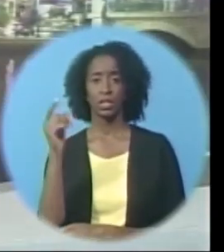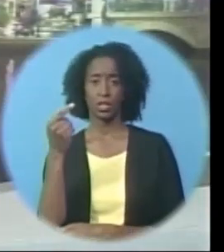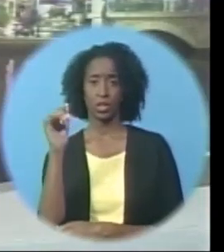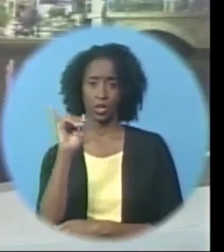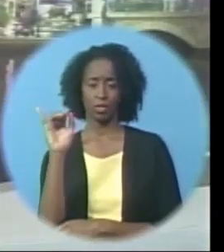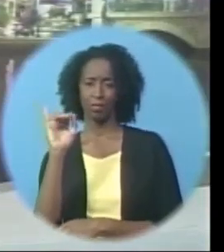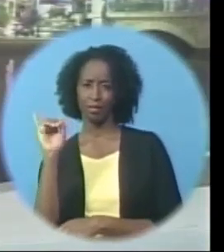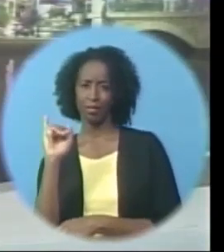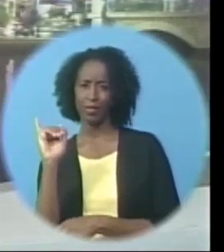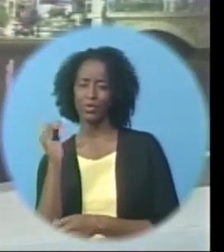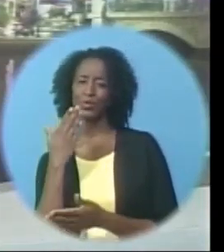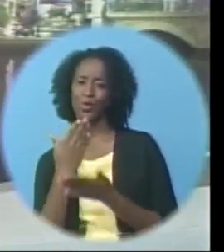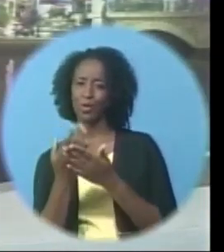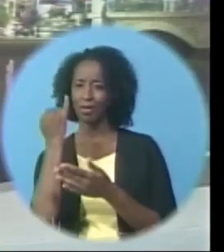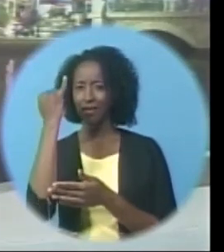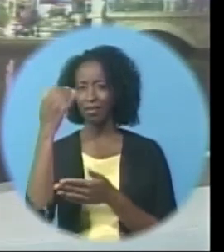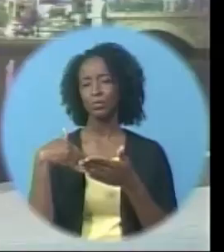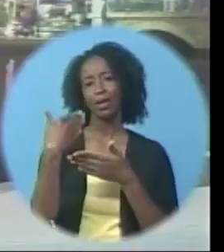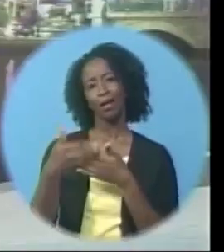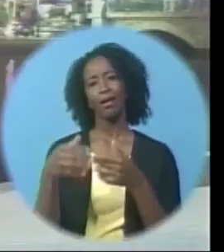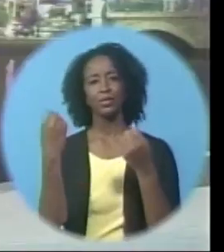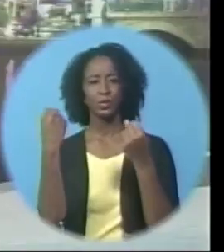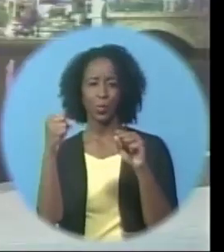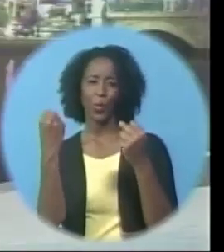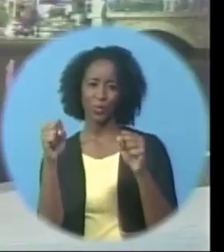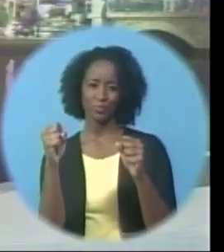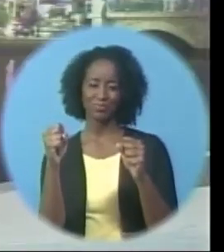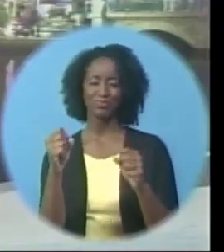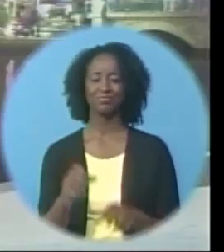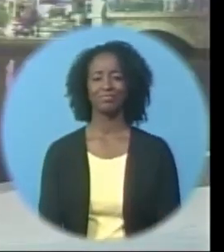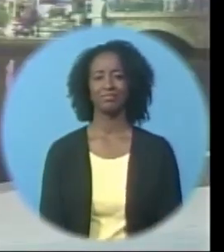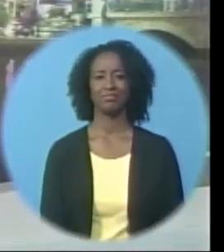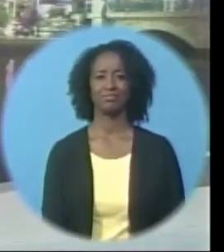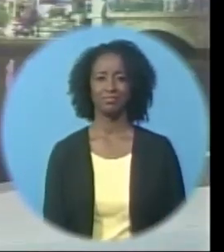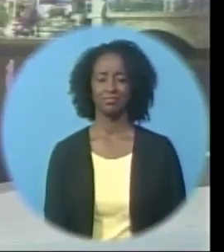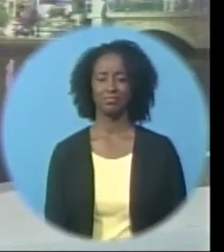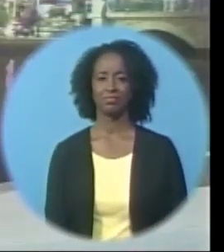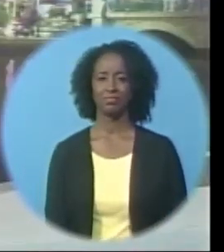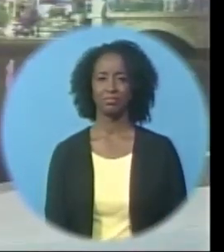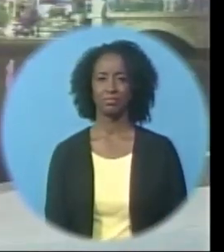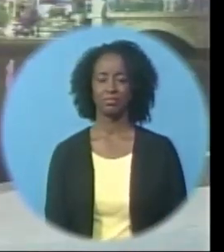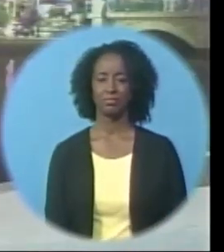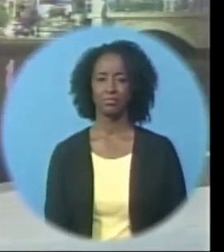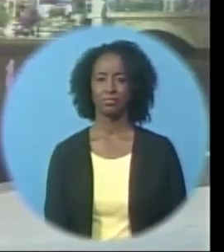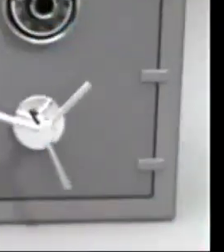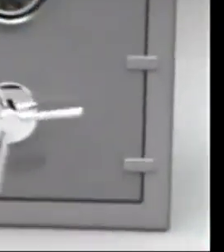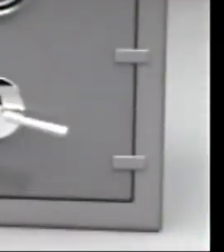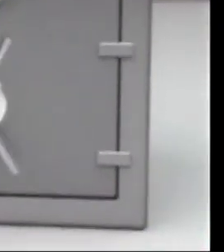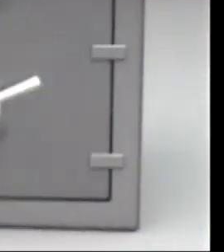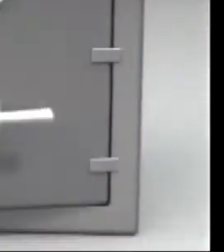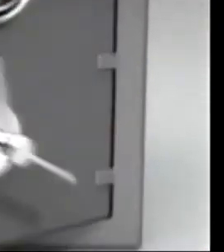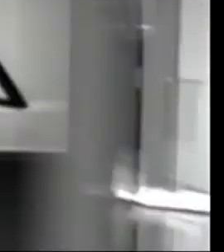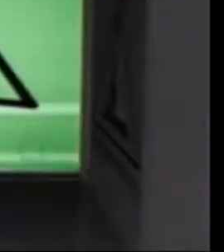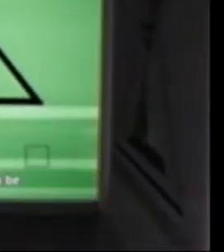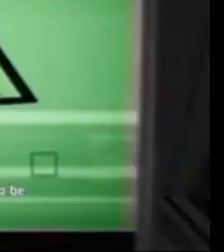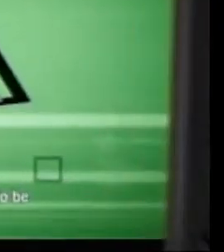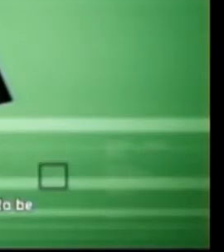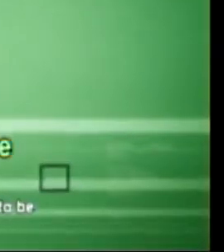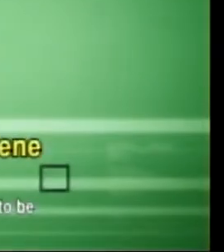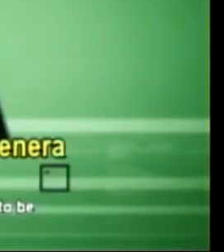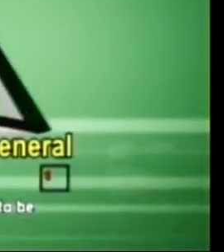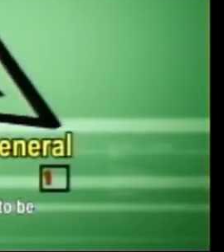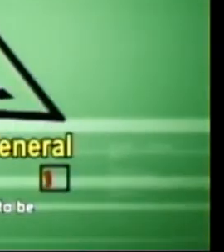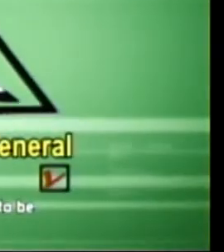world of sports in just a moment, but before we get to that, here's a tip from Cooperators General Insurance. This tip of the day is brought to you